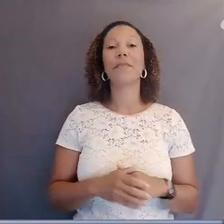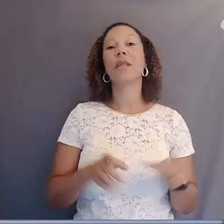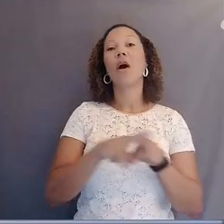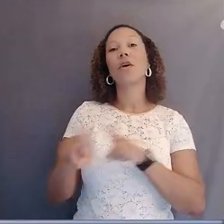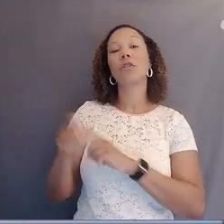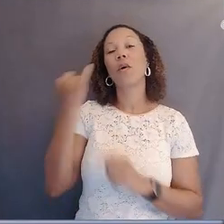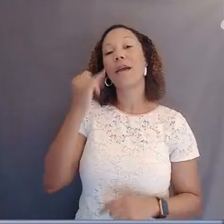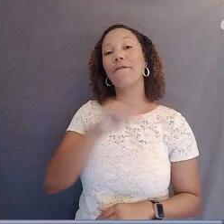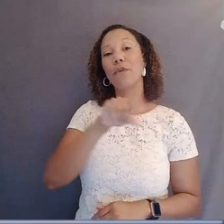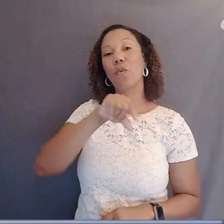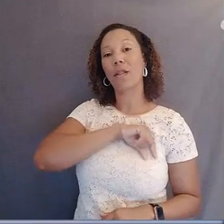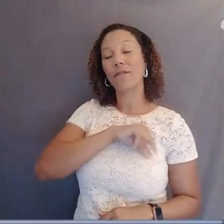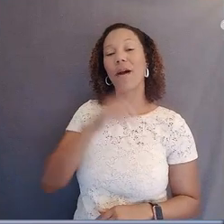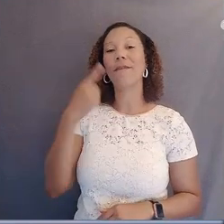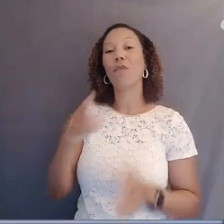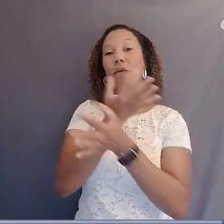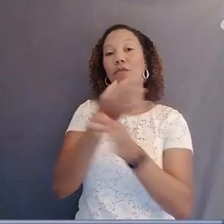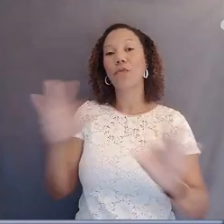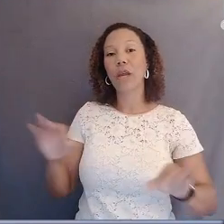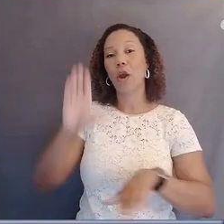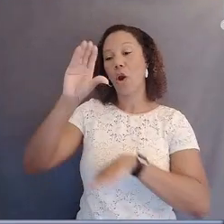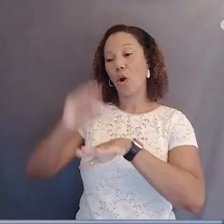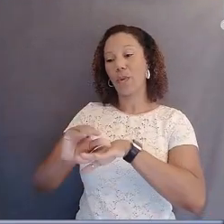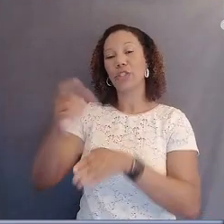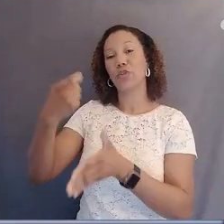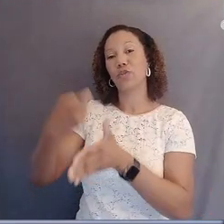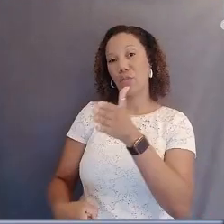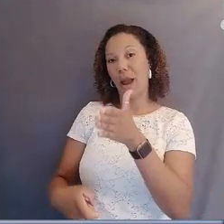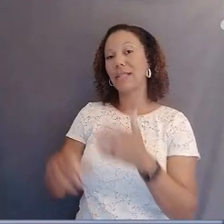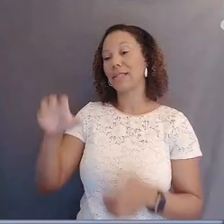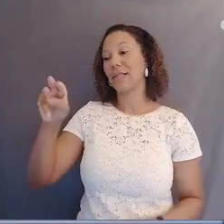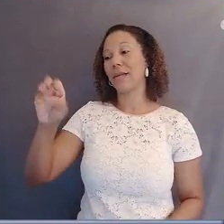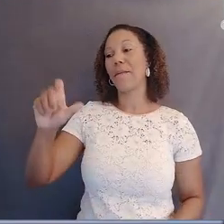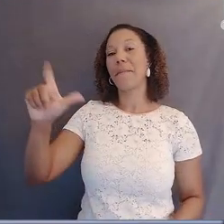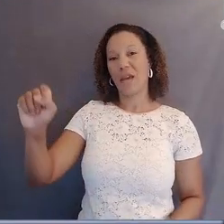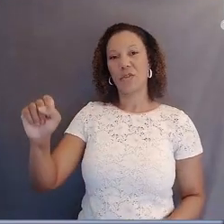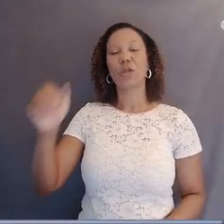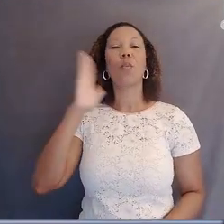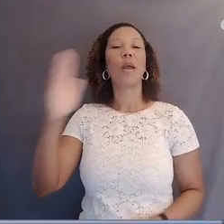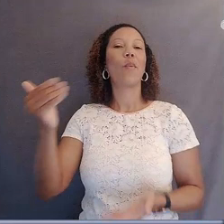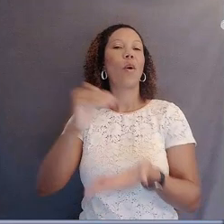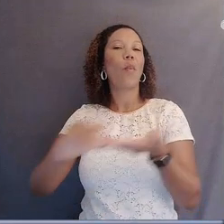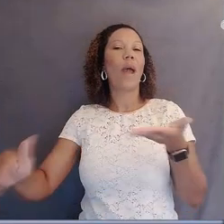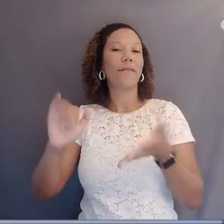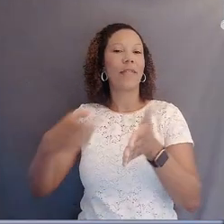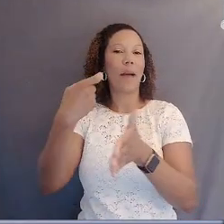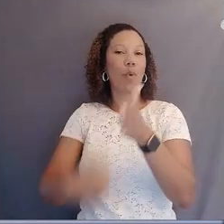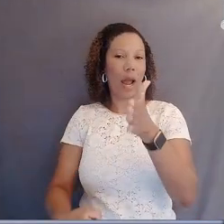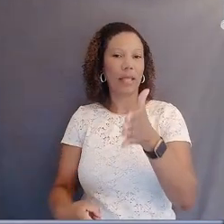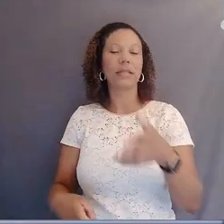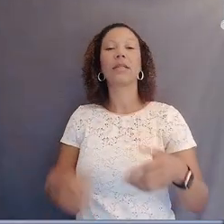are eligible for free or reduced meal or reduced price meals will be waived the meal price of